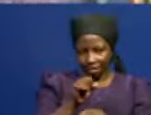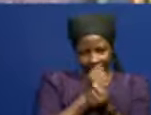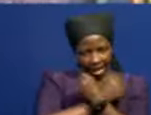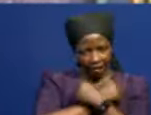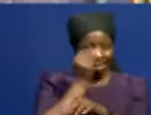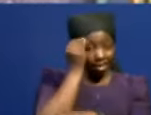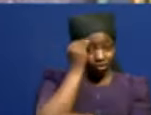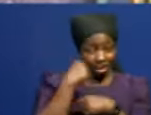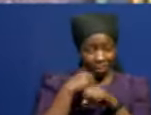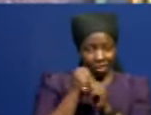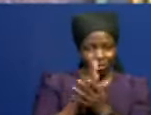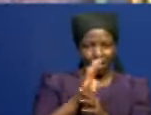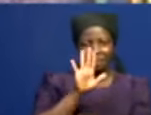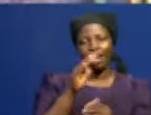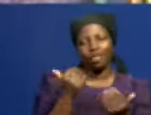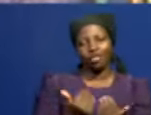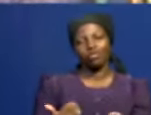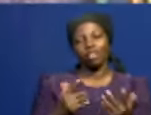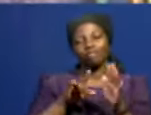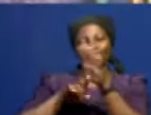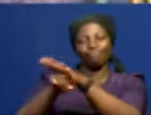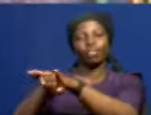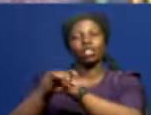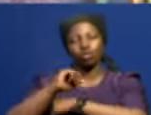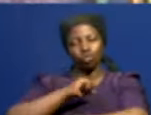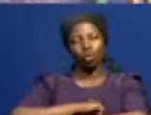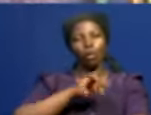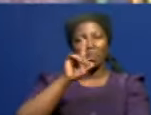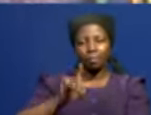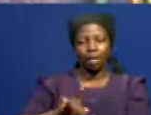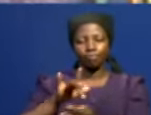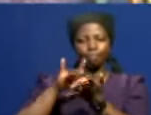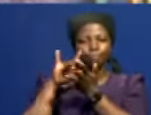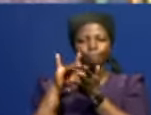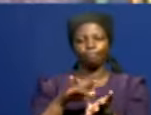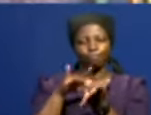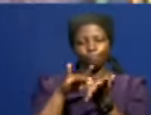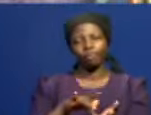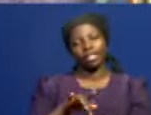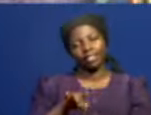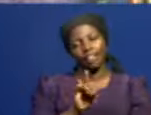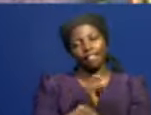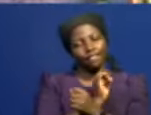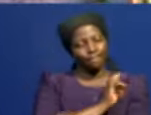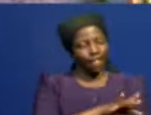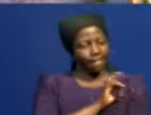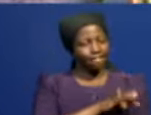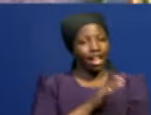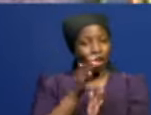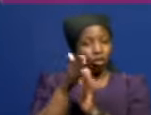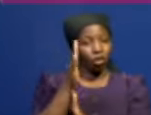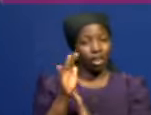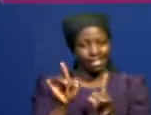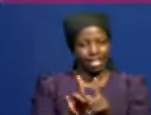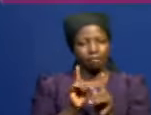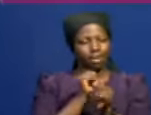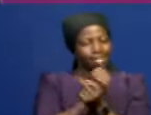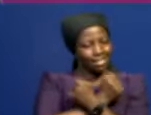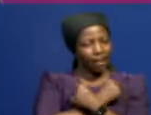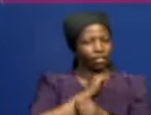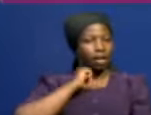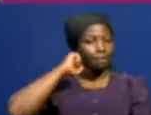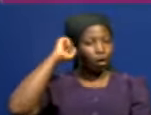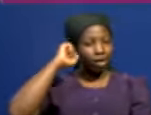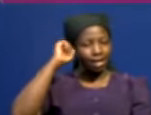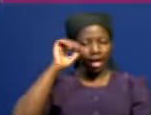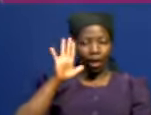to school. And we must emphasize that she was God-fearing and loved politics. Mama ambaye amelala